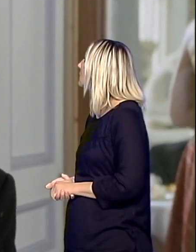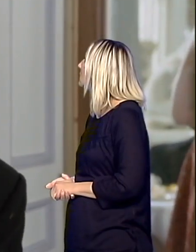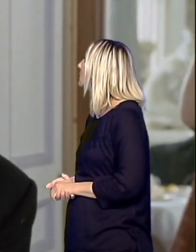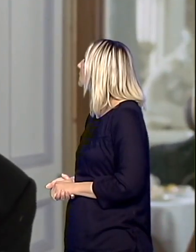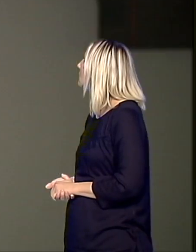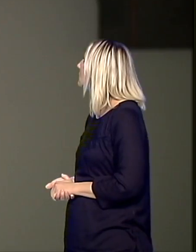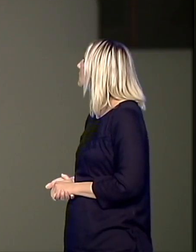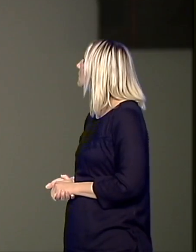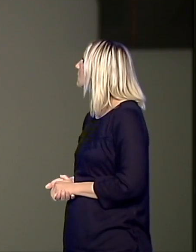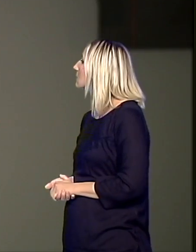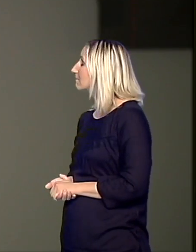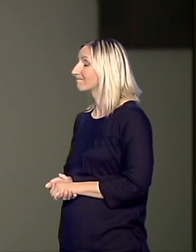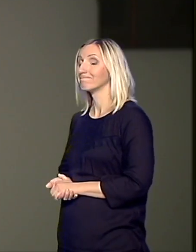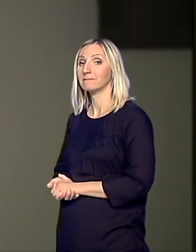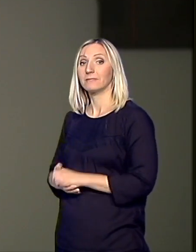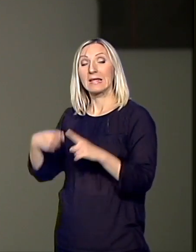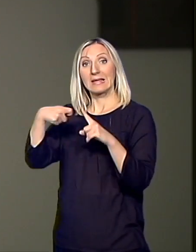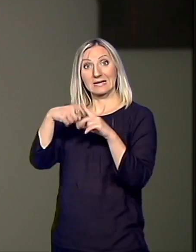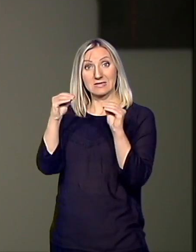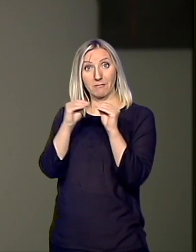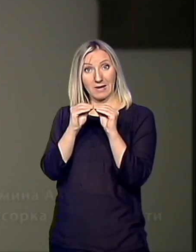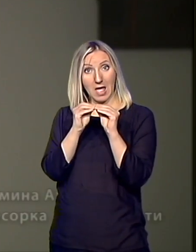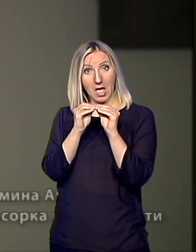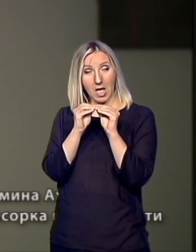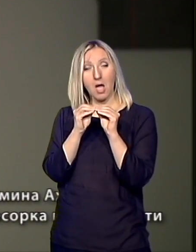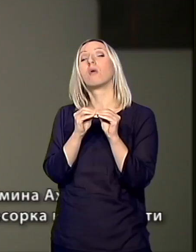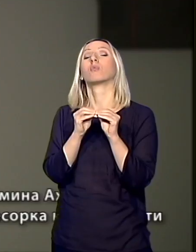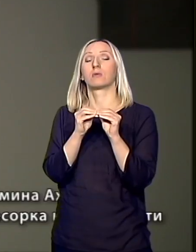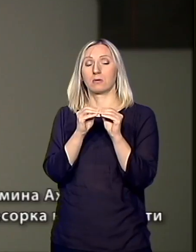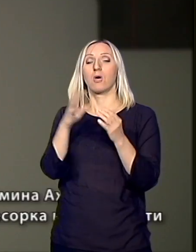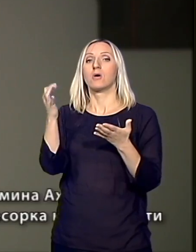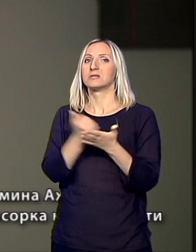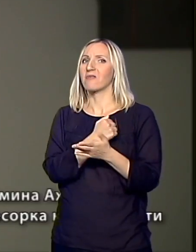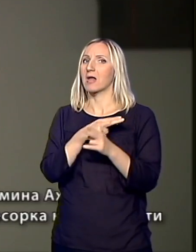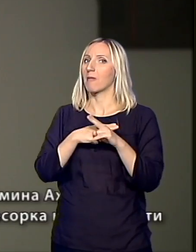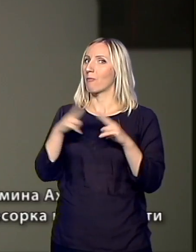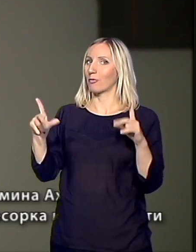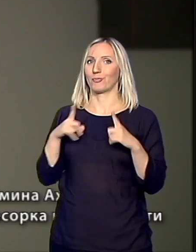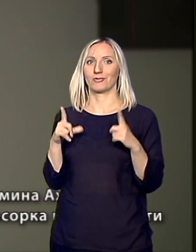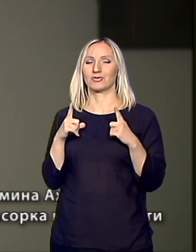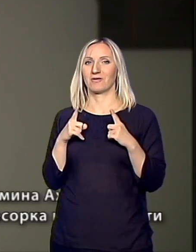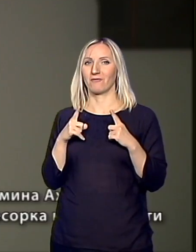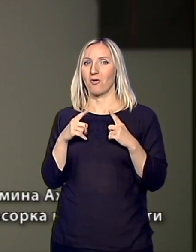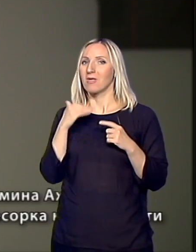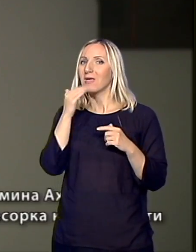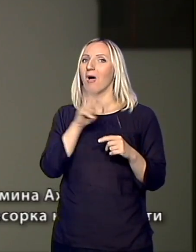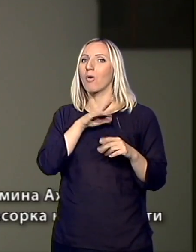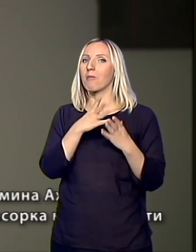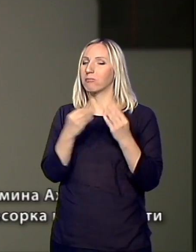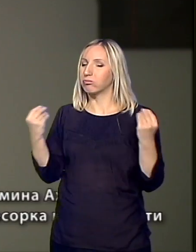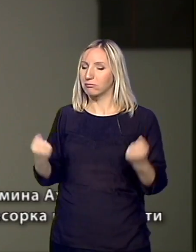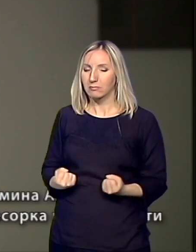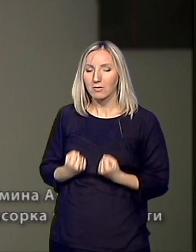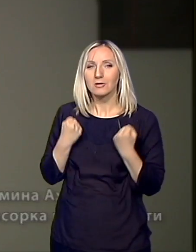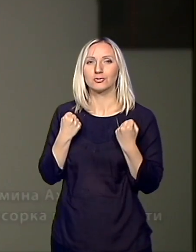Slane! Kristi Braun, dakle, ipak ostvaruje jedan pun život. uprkos svim teškoćama, bi zapravo sada dovodi